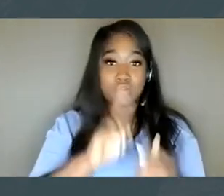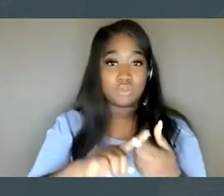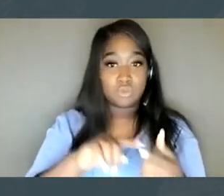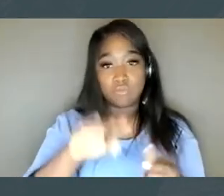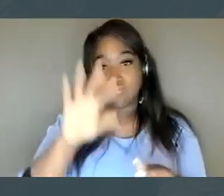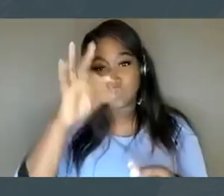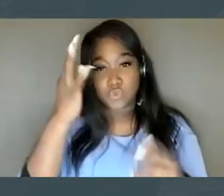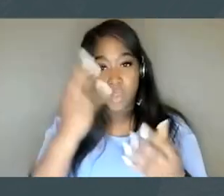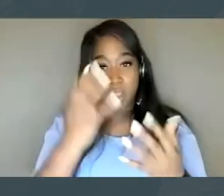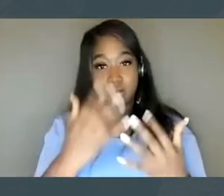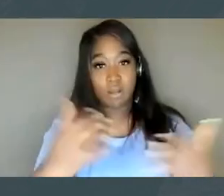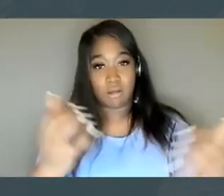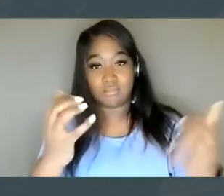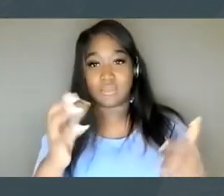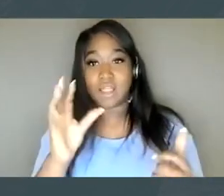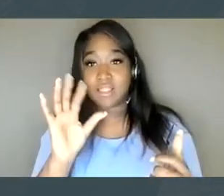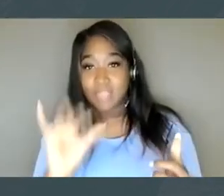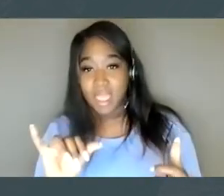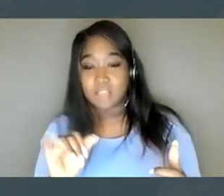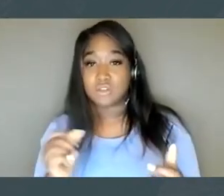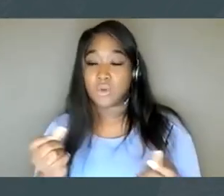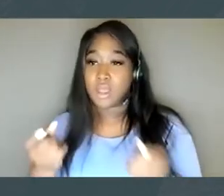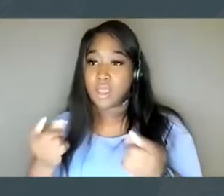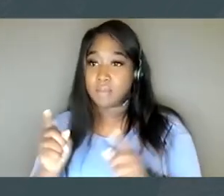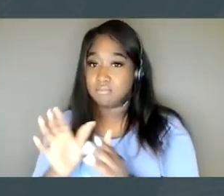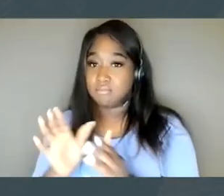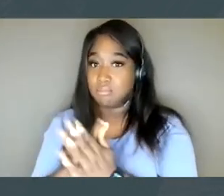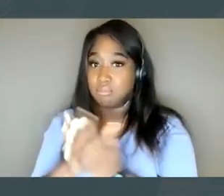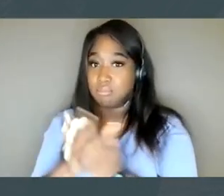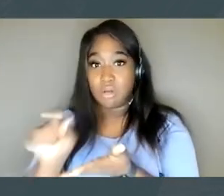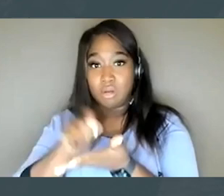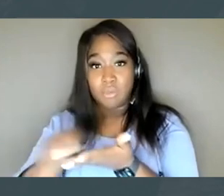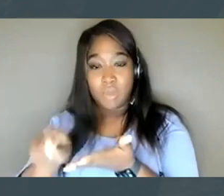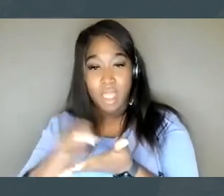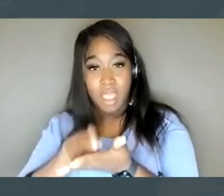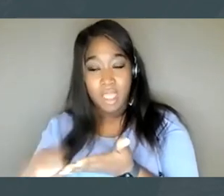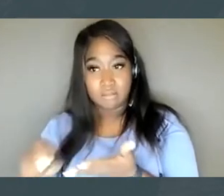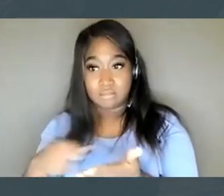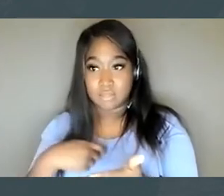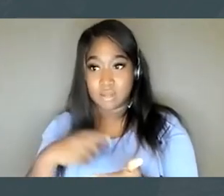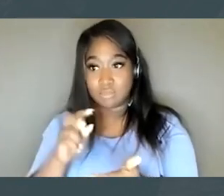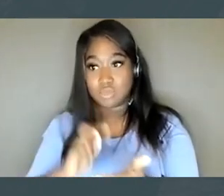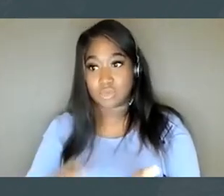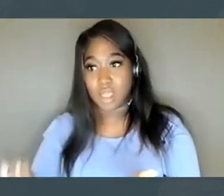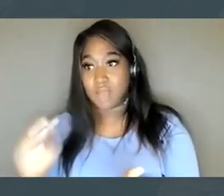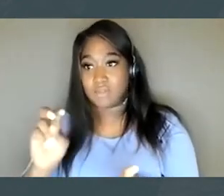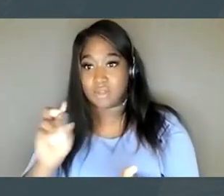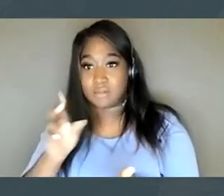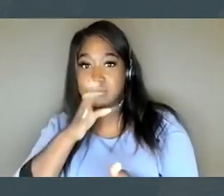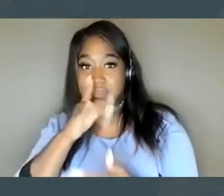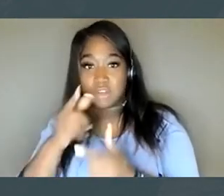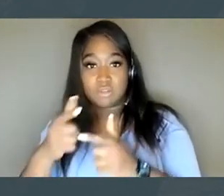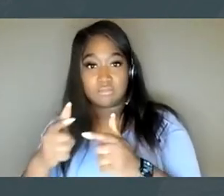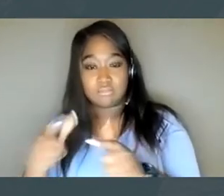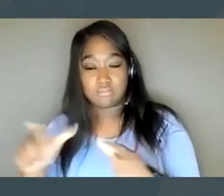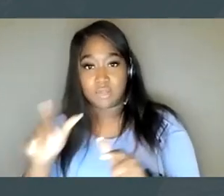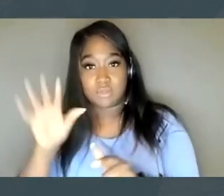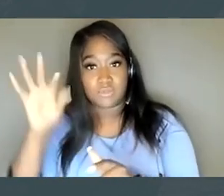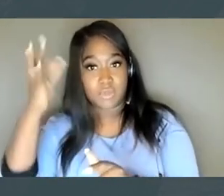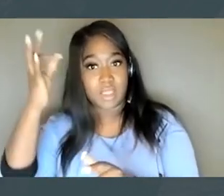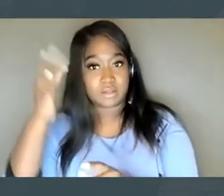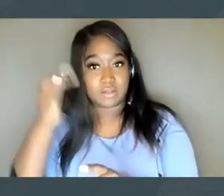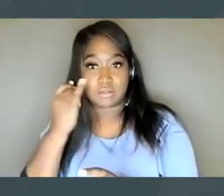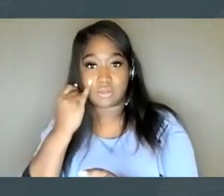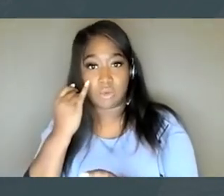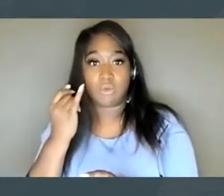in English, which is the language that I speak, right? And if I'm considering context that began with the